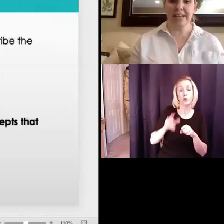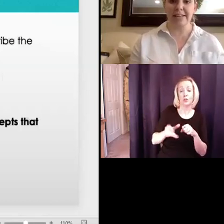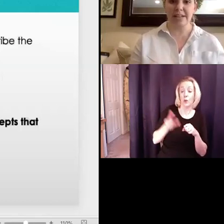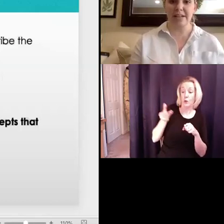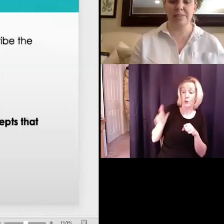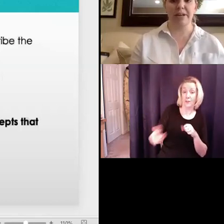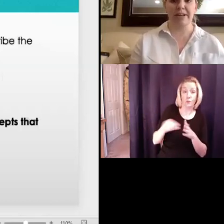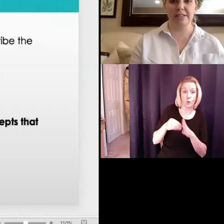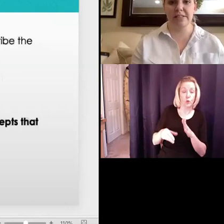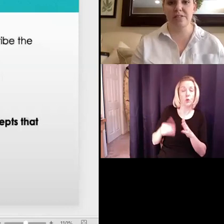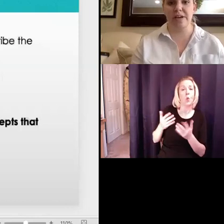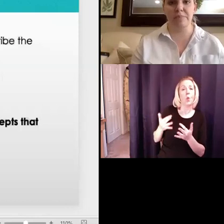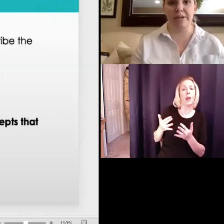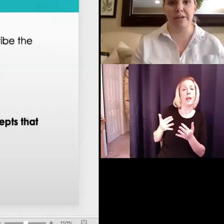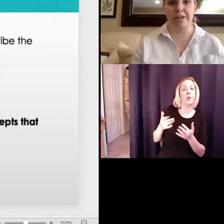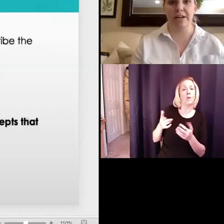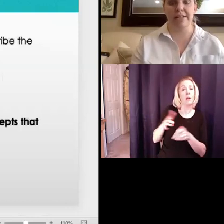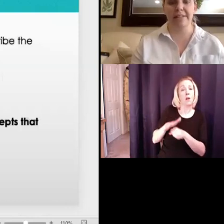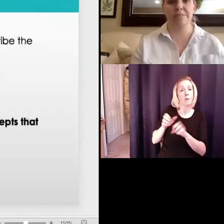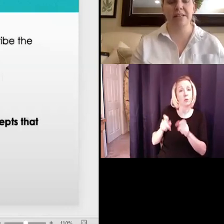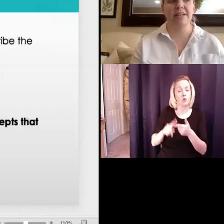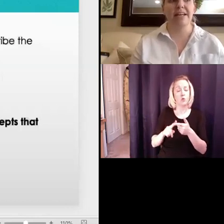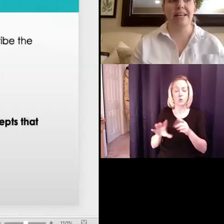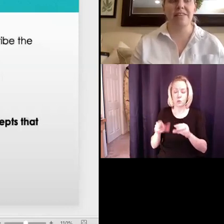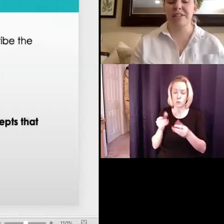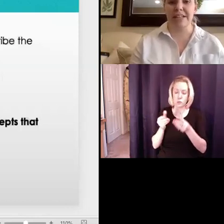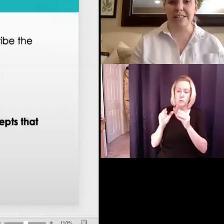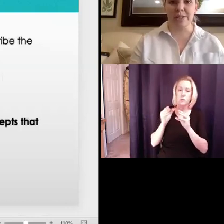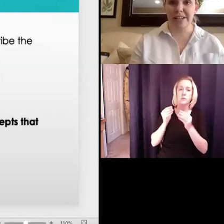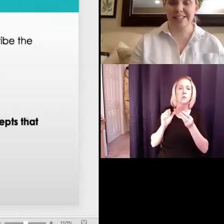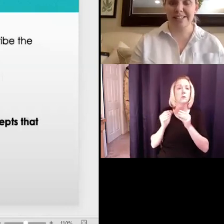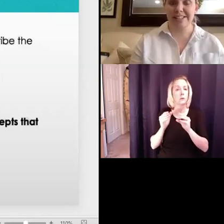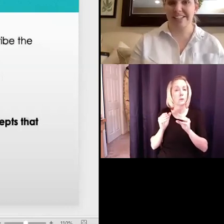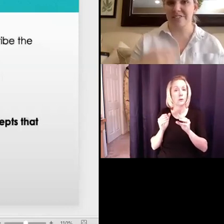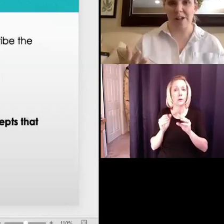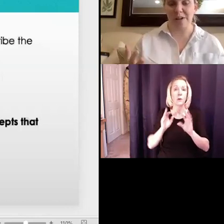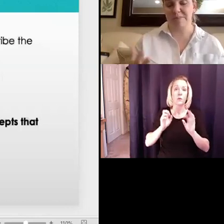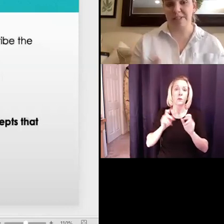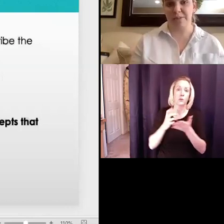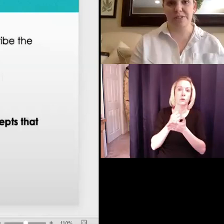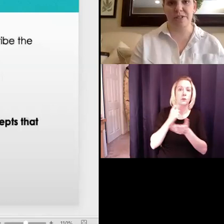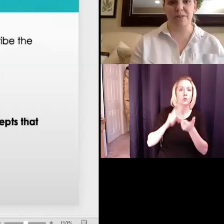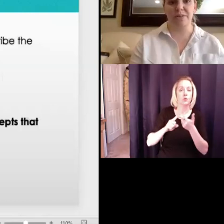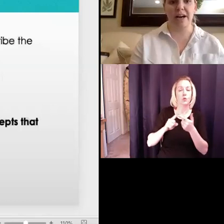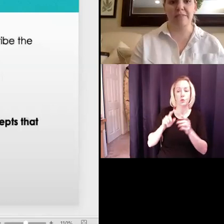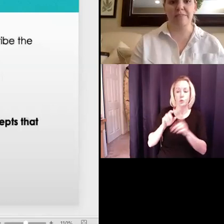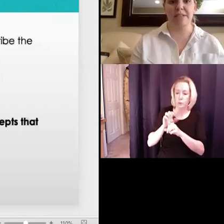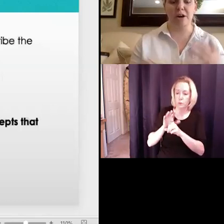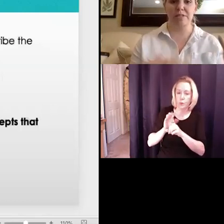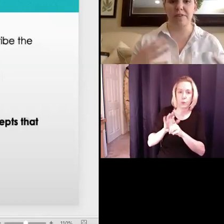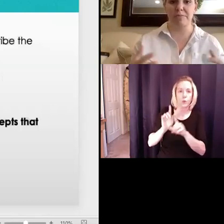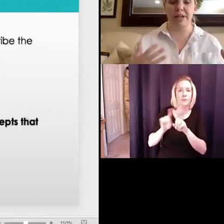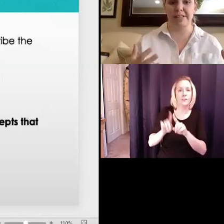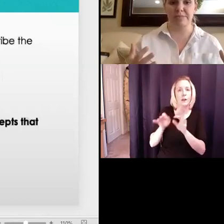nice hands-on experience to develop language concepts. If there is a good activity, like a follow-up that you could do to